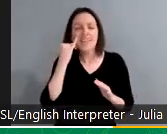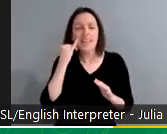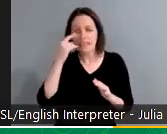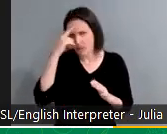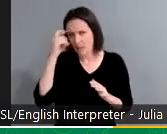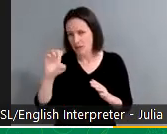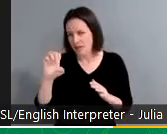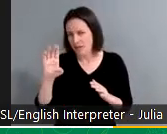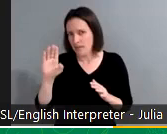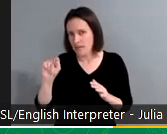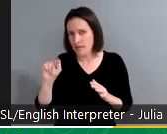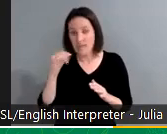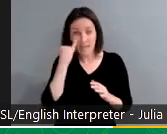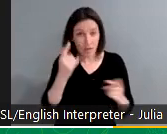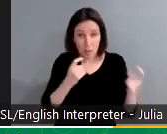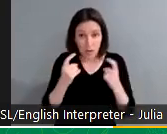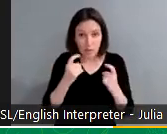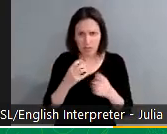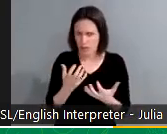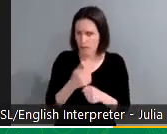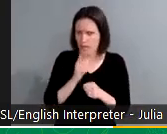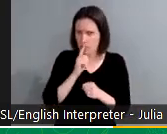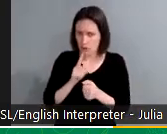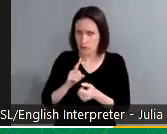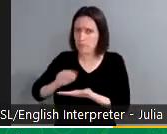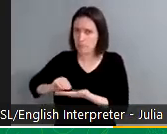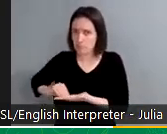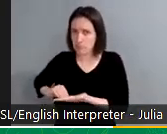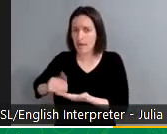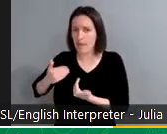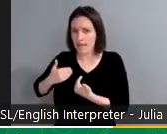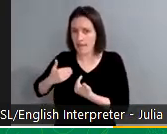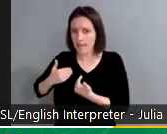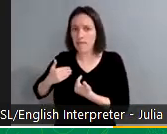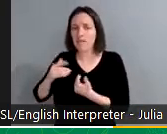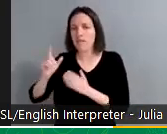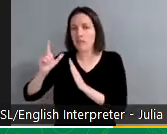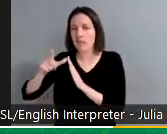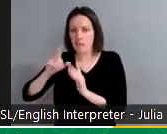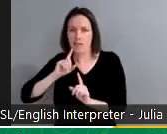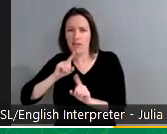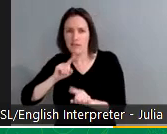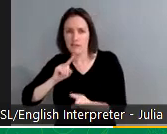that we have captured them and they will be answered at the end of the webinar during our Q&A period.